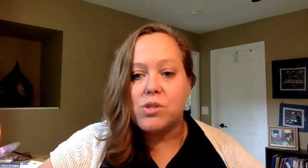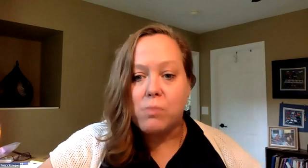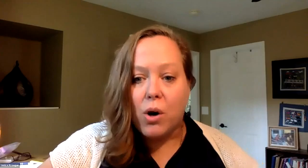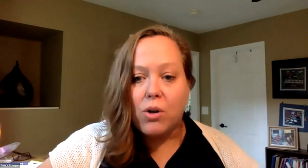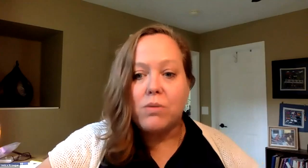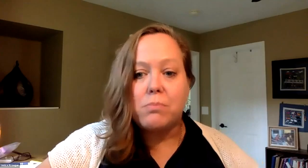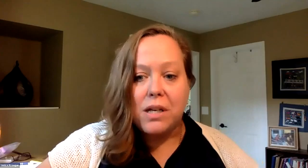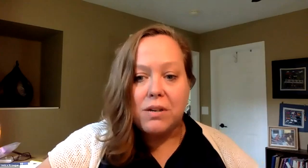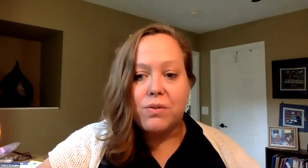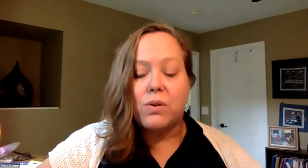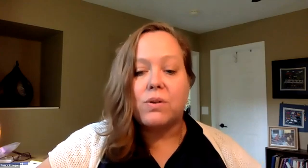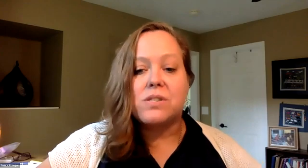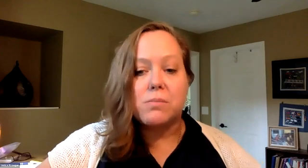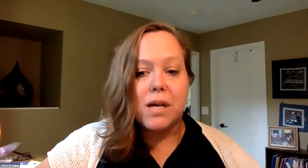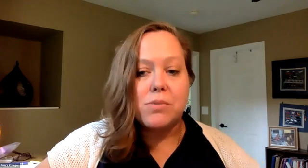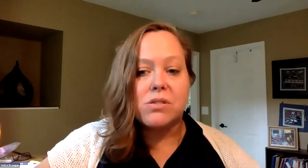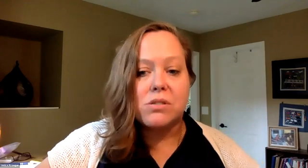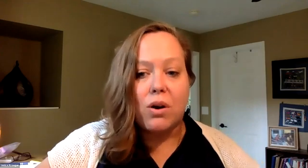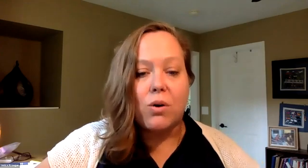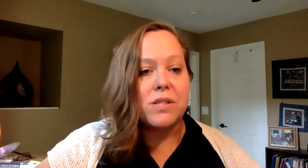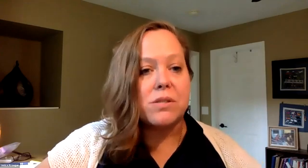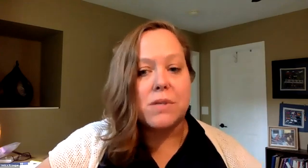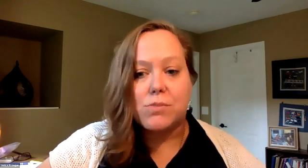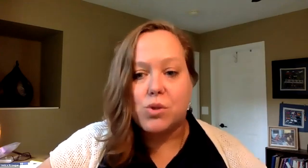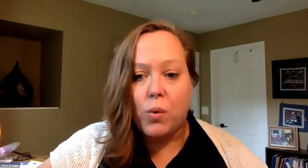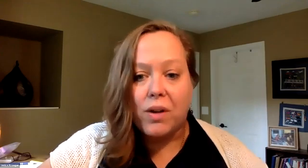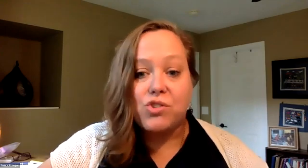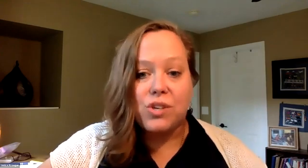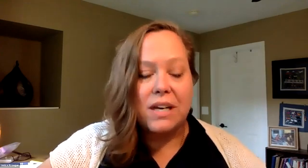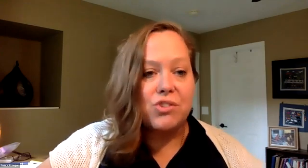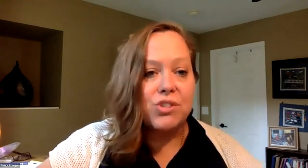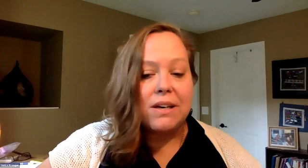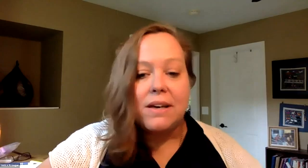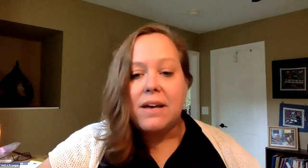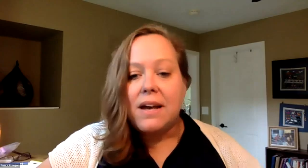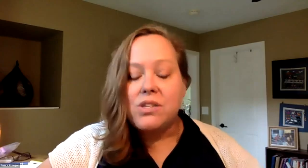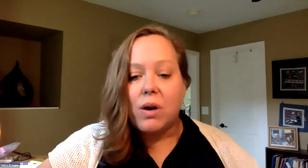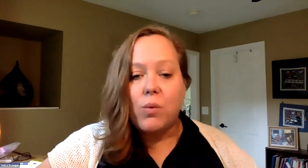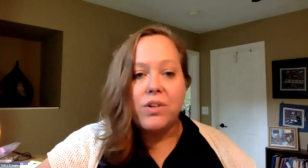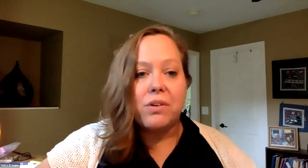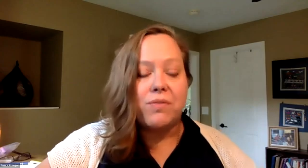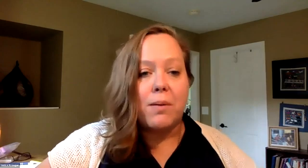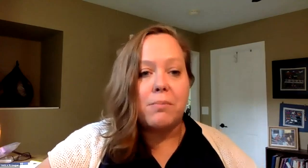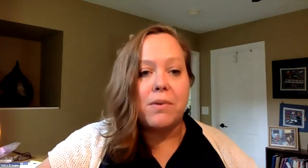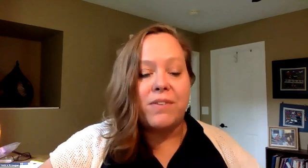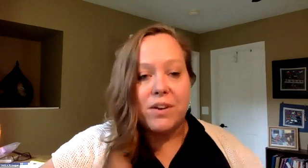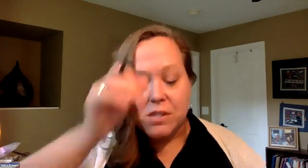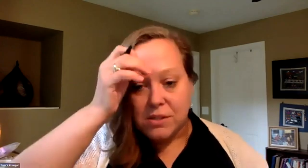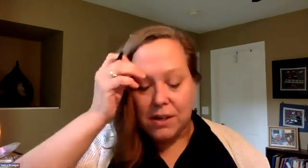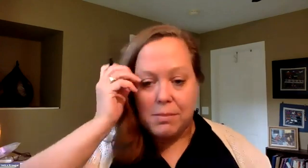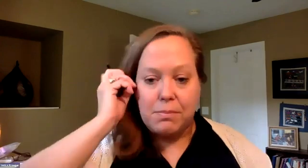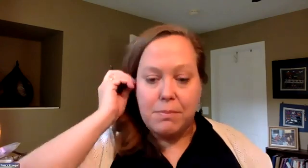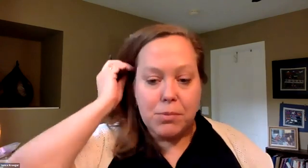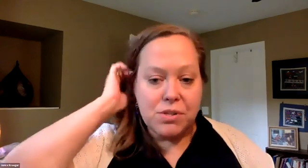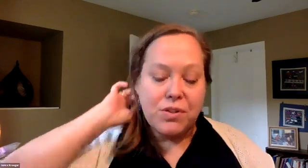about small, meaningful, sometimes slow, and sometimes quelled change. And so I wonder from